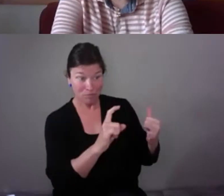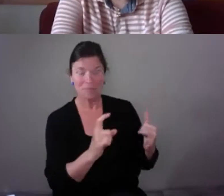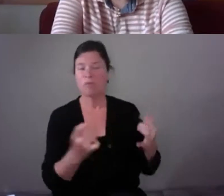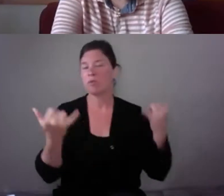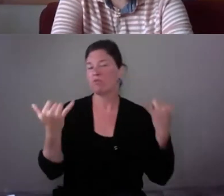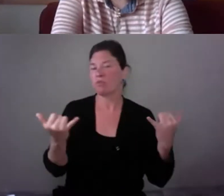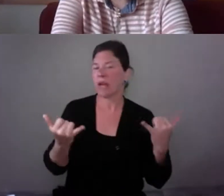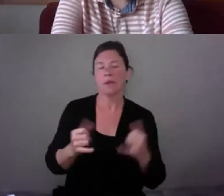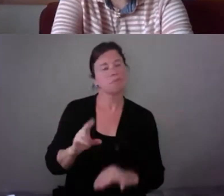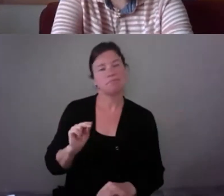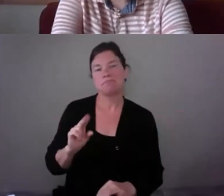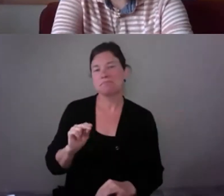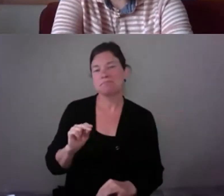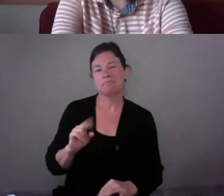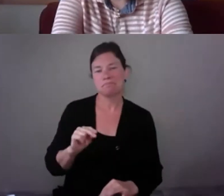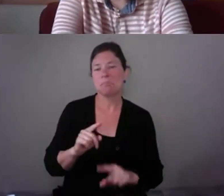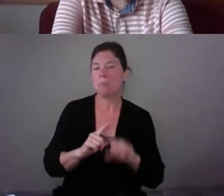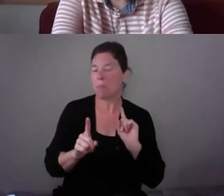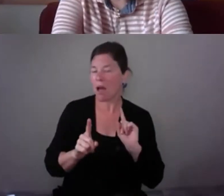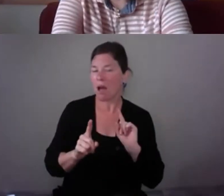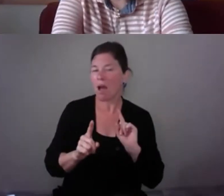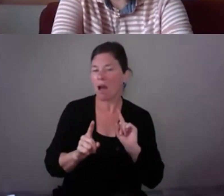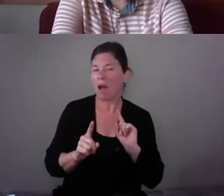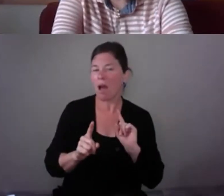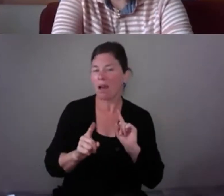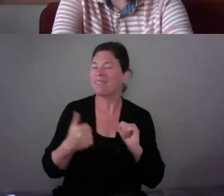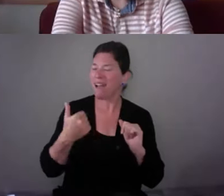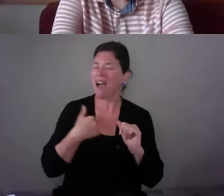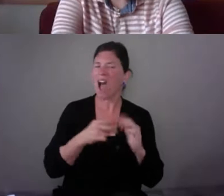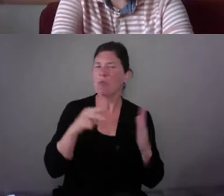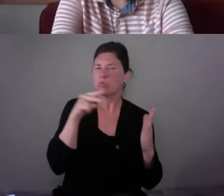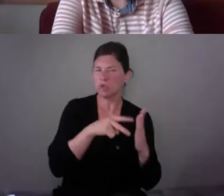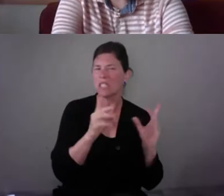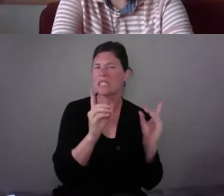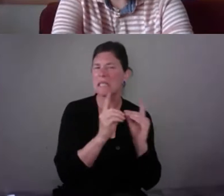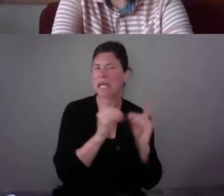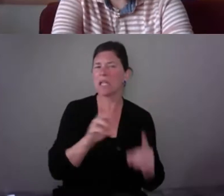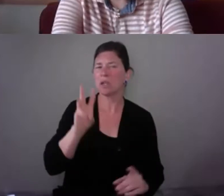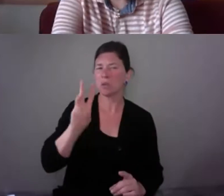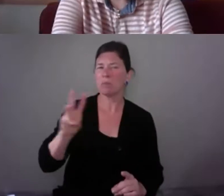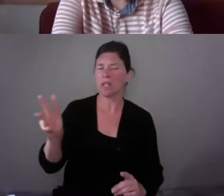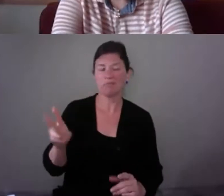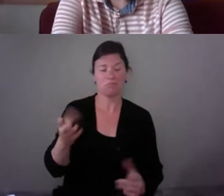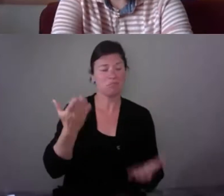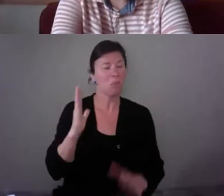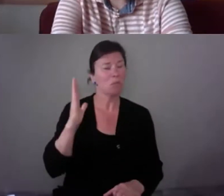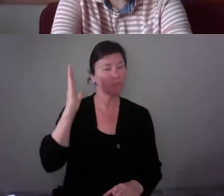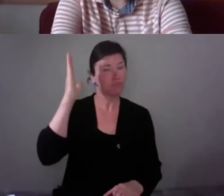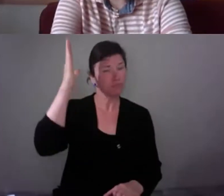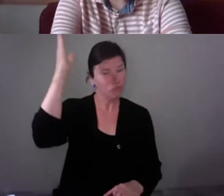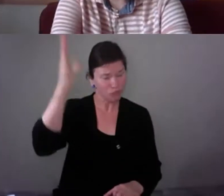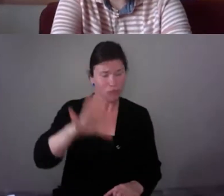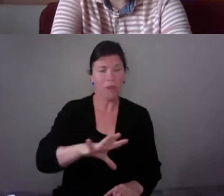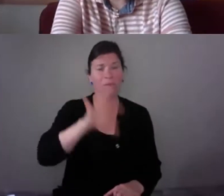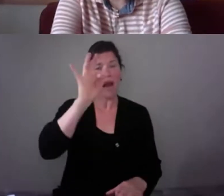anyone special right now, but I am looking on dating websites, and hopefully in the future I will find